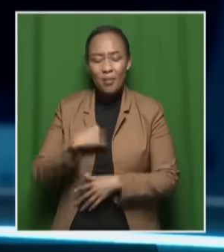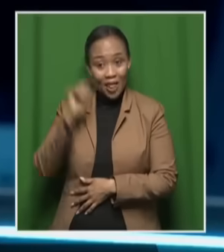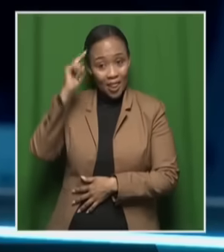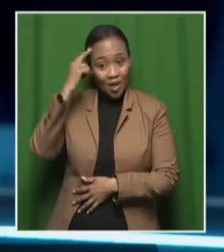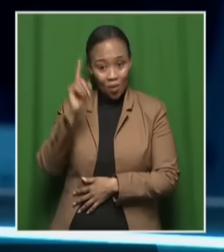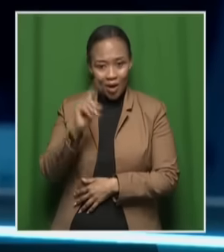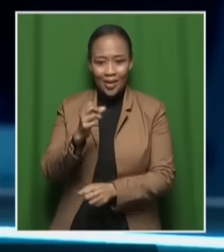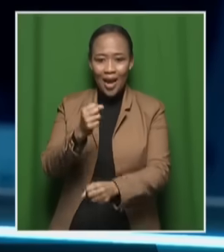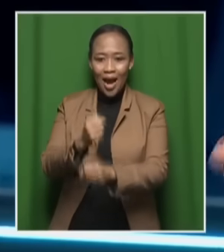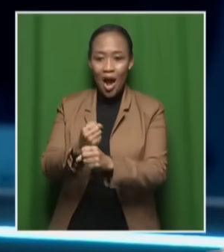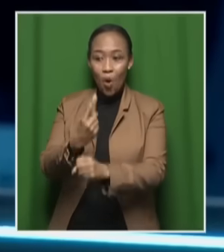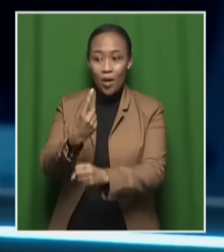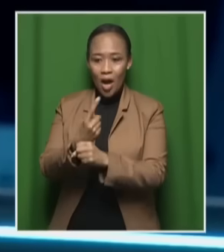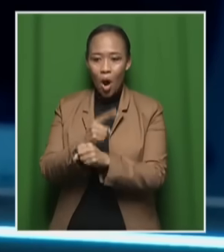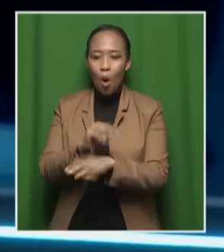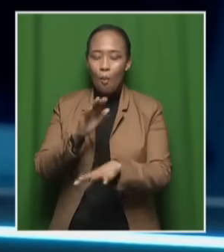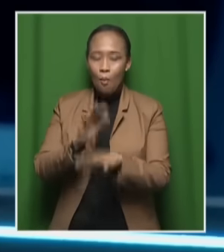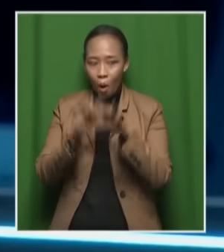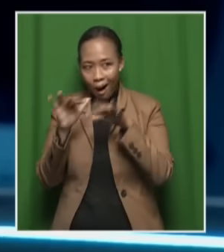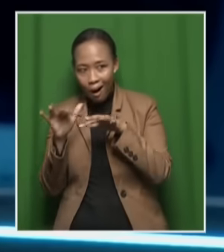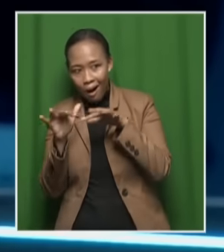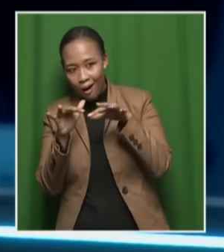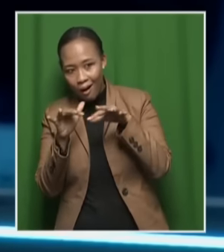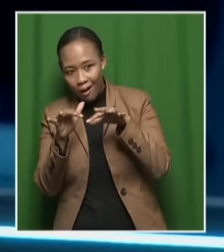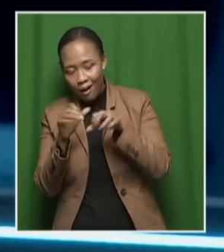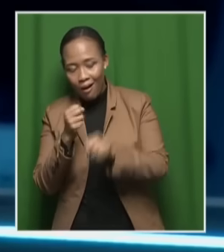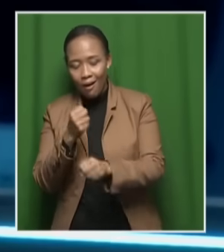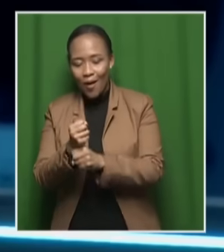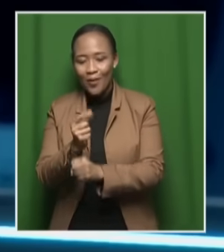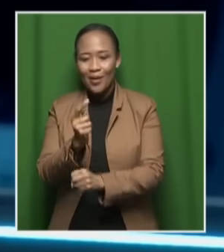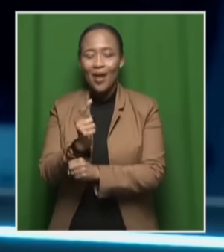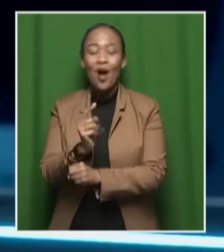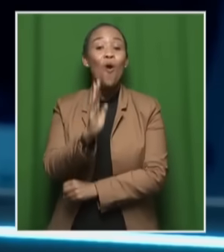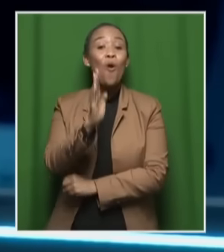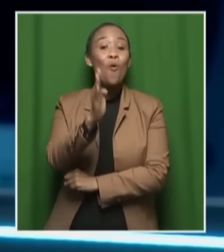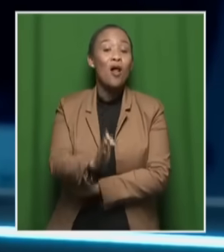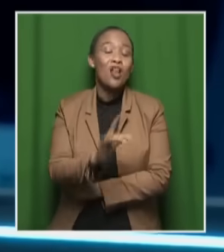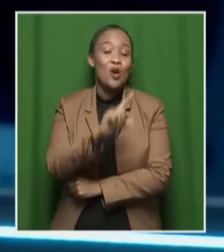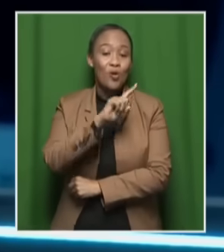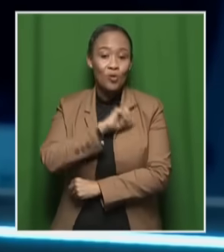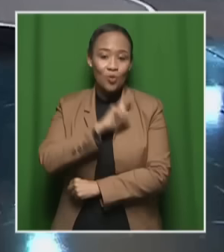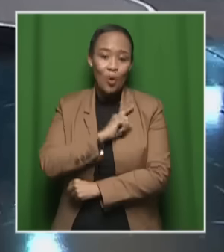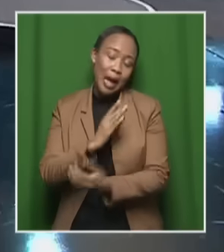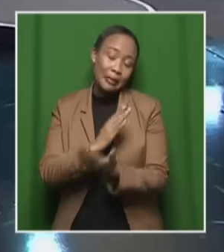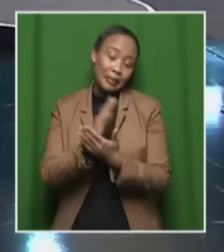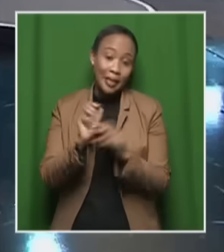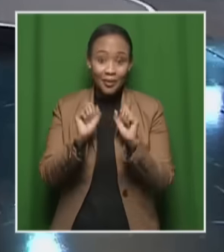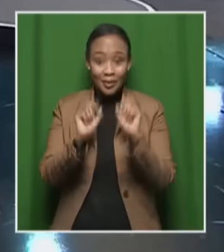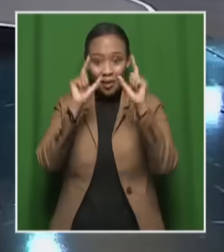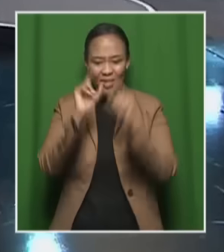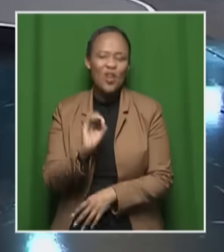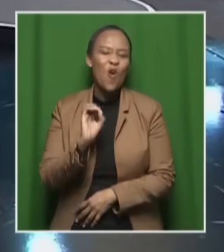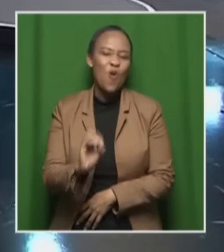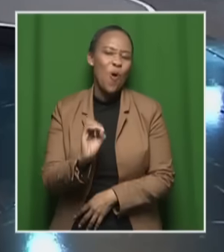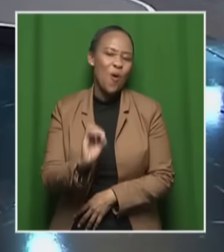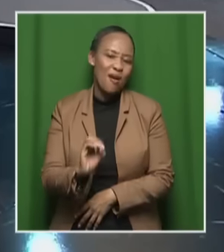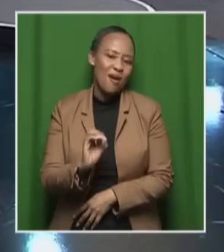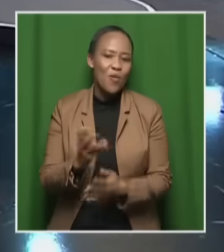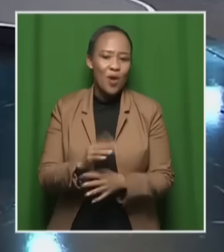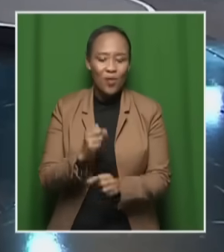all our eyes will be on, because I strongly believe that there might be some surprises there. Well, next is Gauteng.